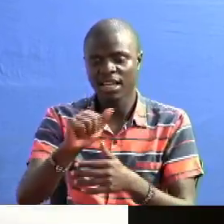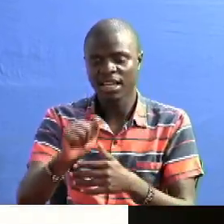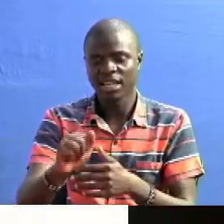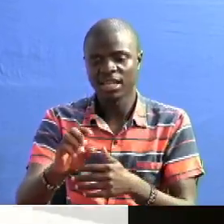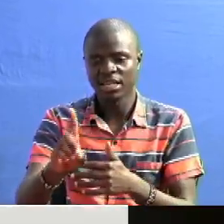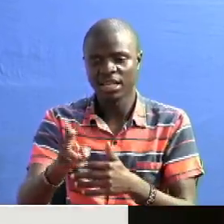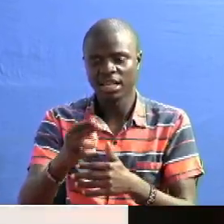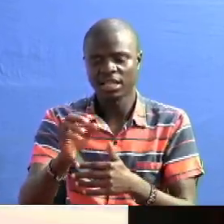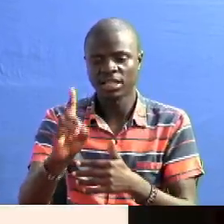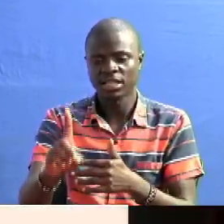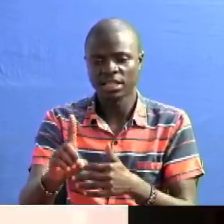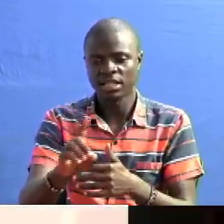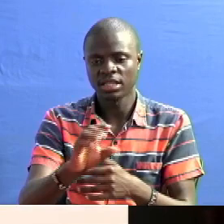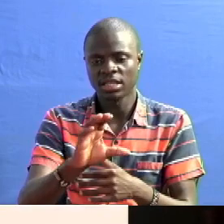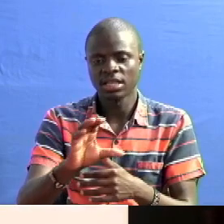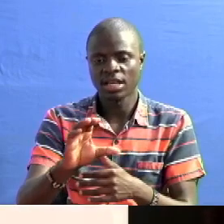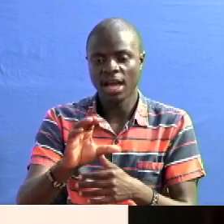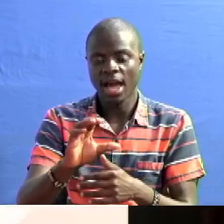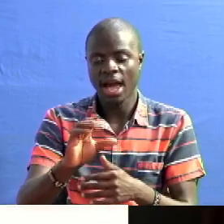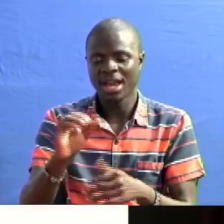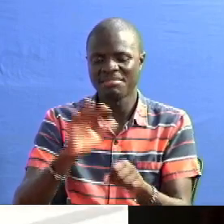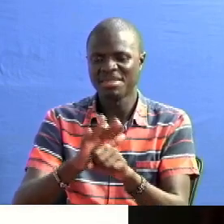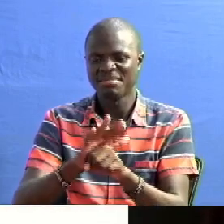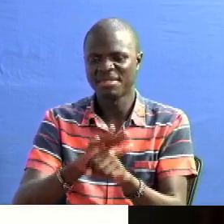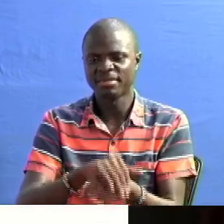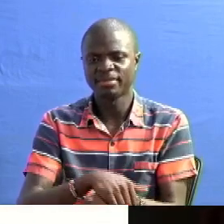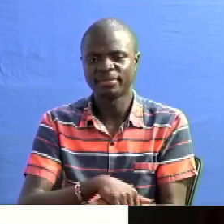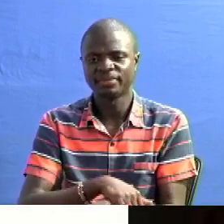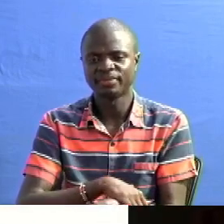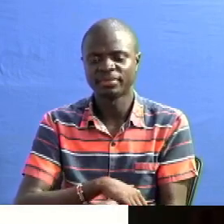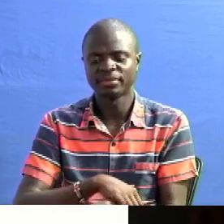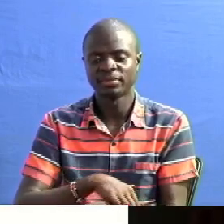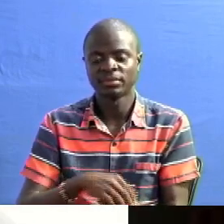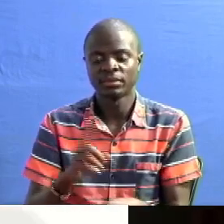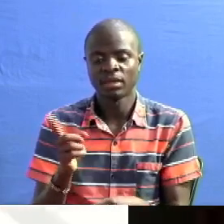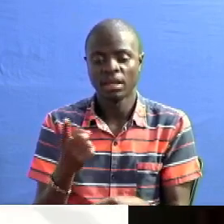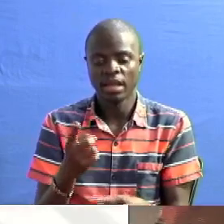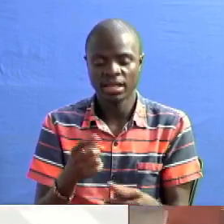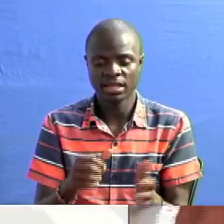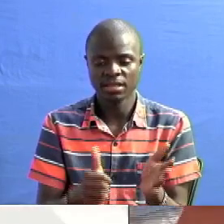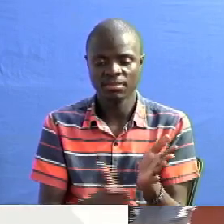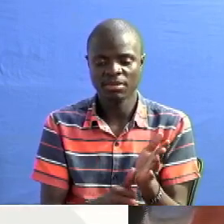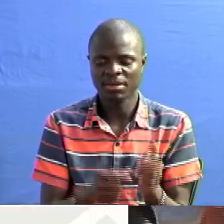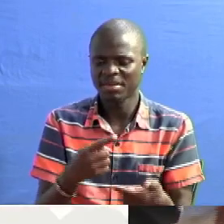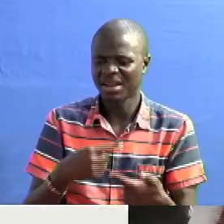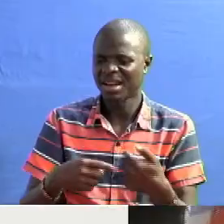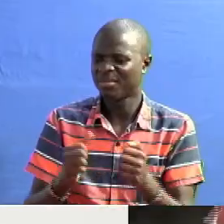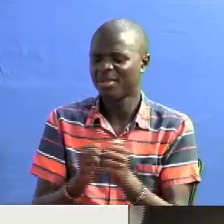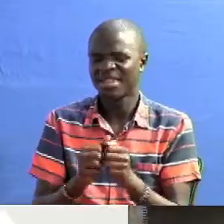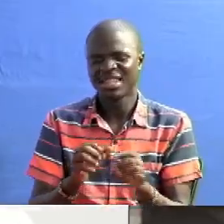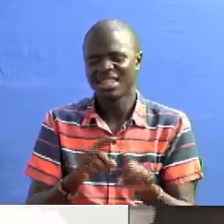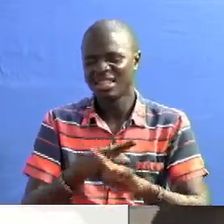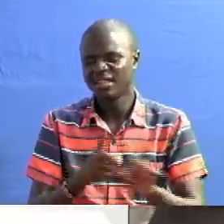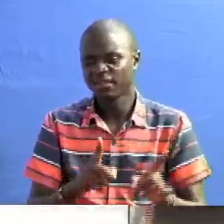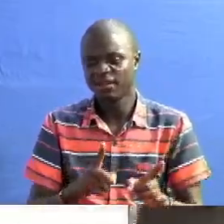disorder, ADHD, cerebral palsy, and many more. Each condition presents its own set of unique